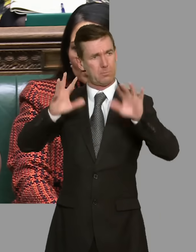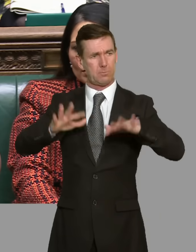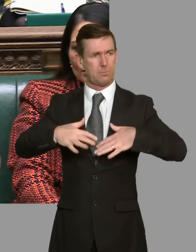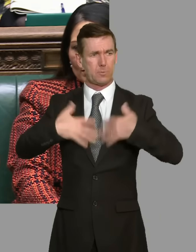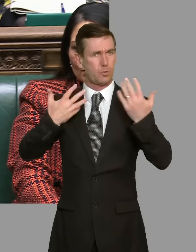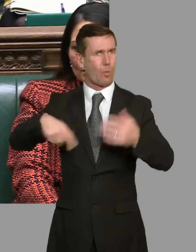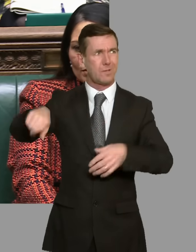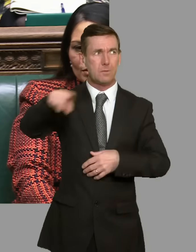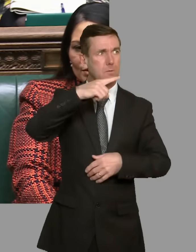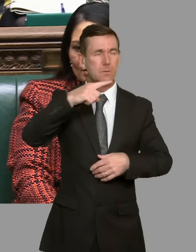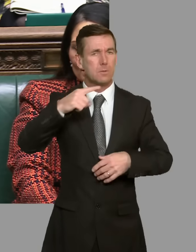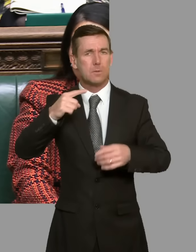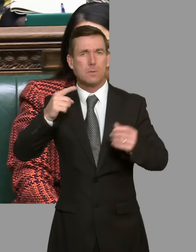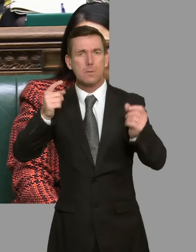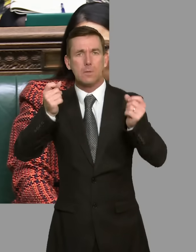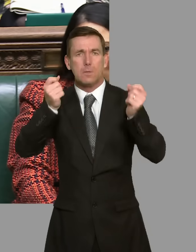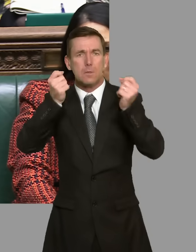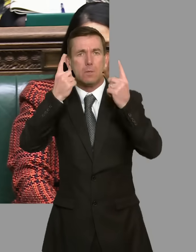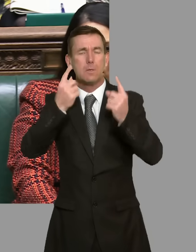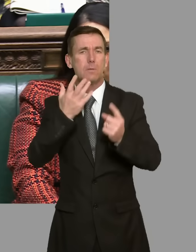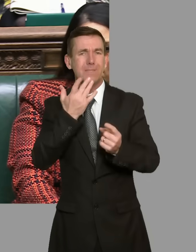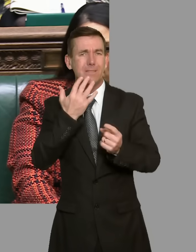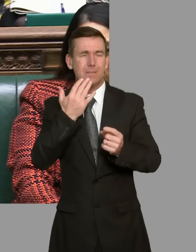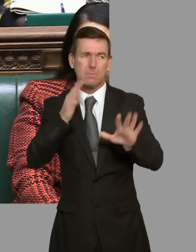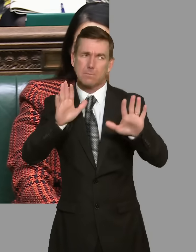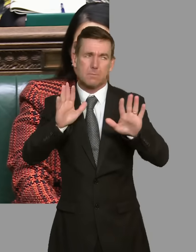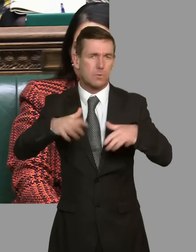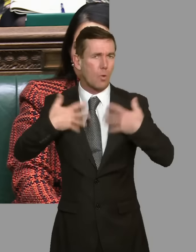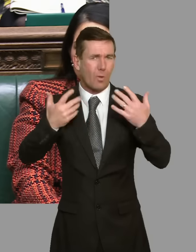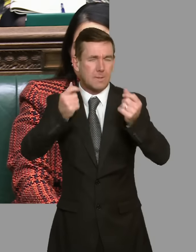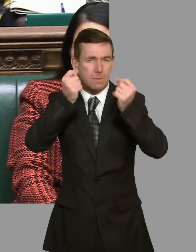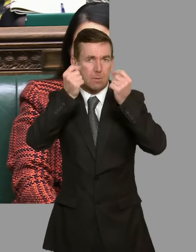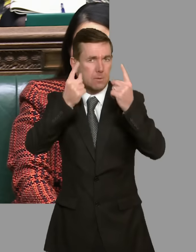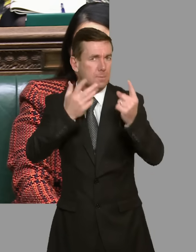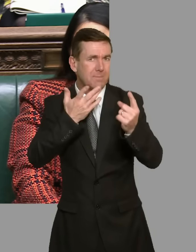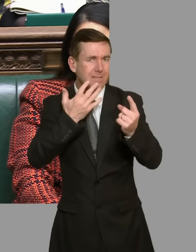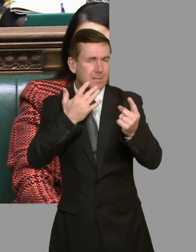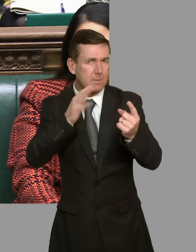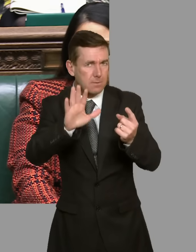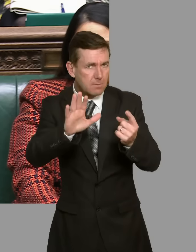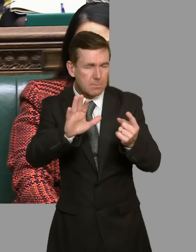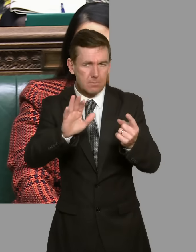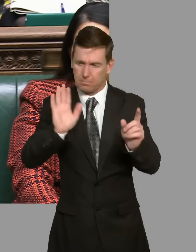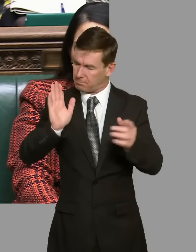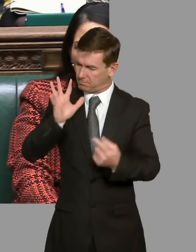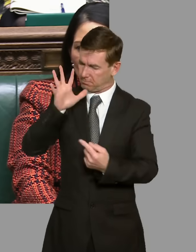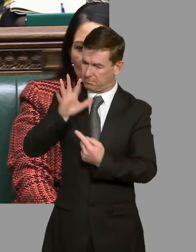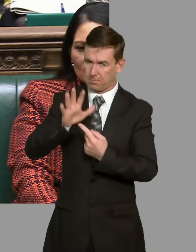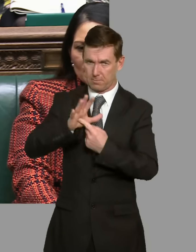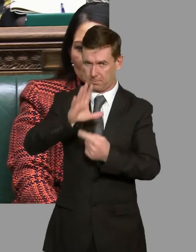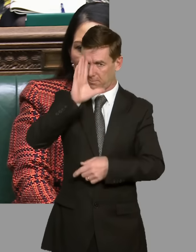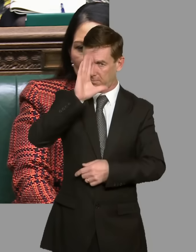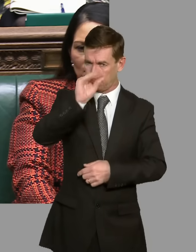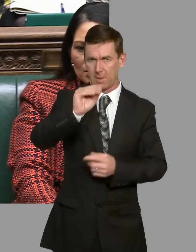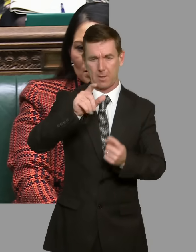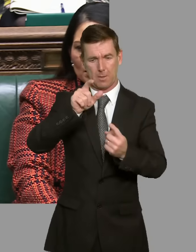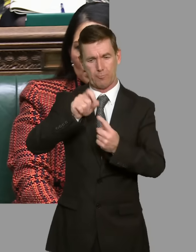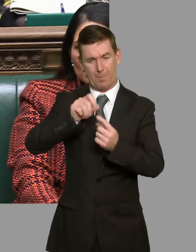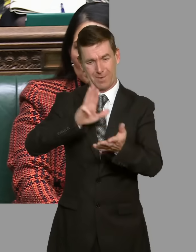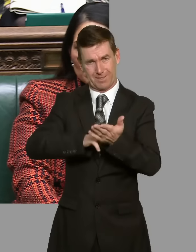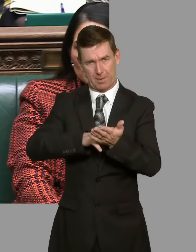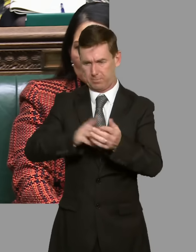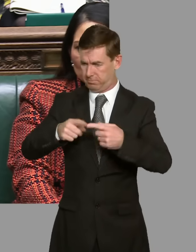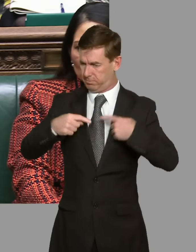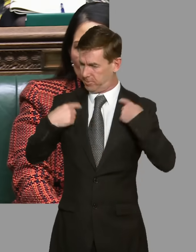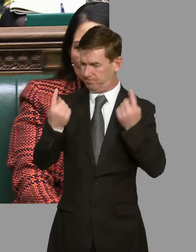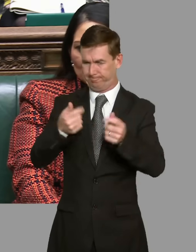any illusions. The Prime Minister should know that we will absolutely support any efforts to help bring peace to Ukraine. We will work